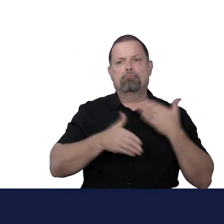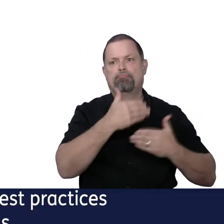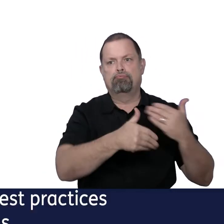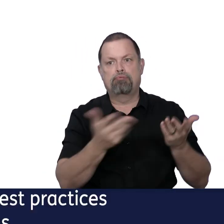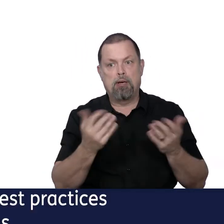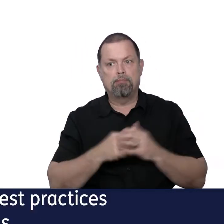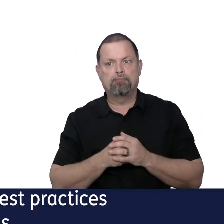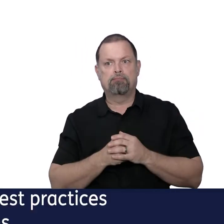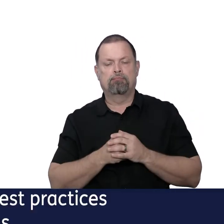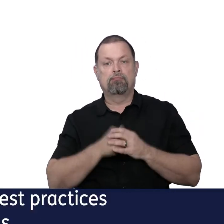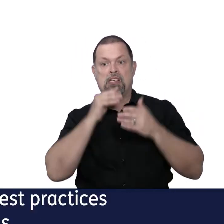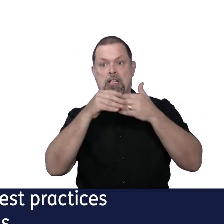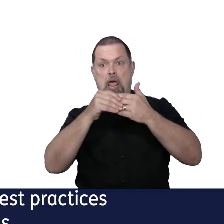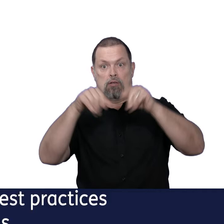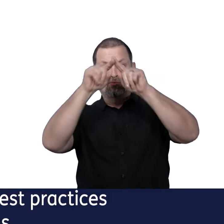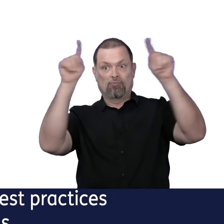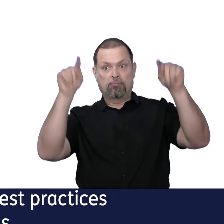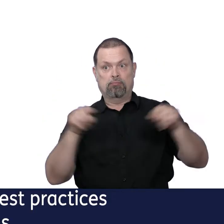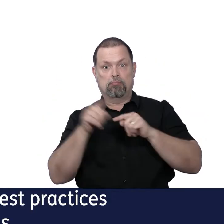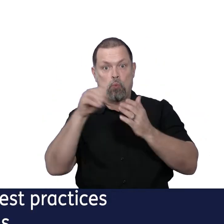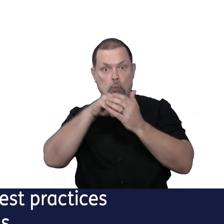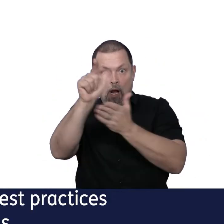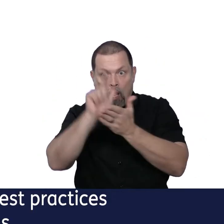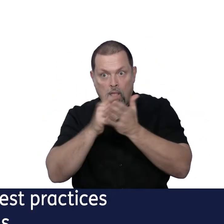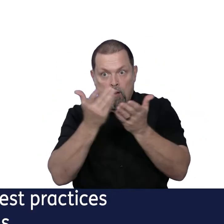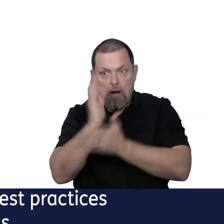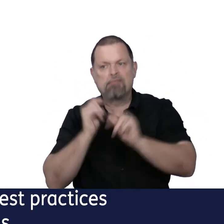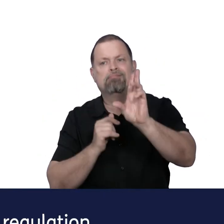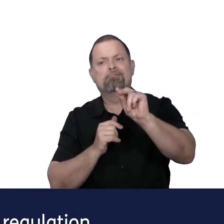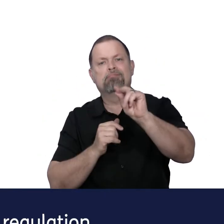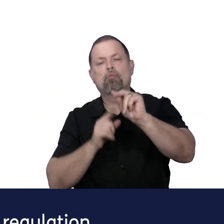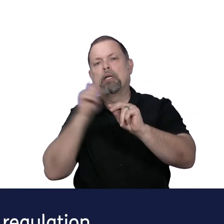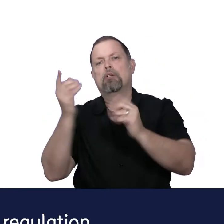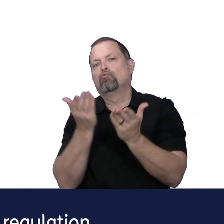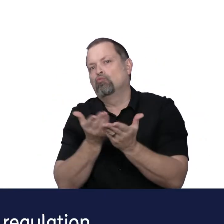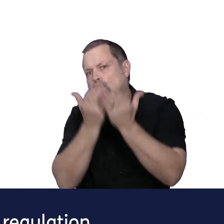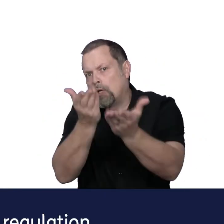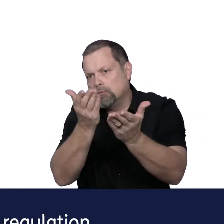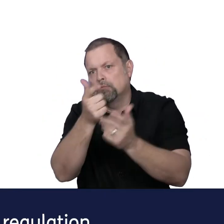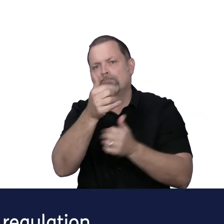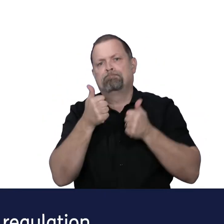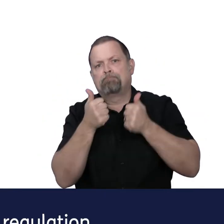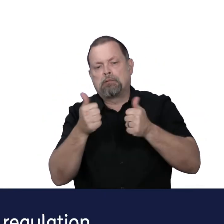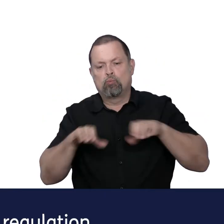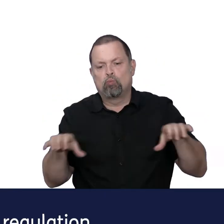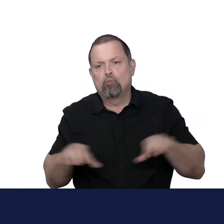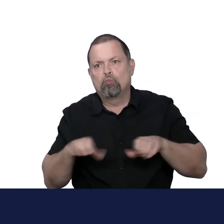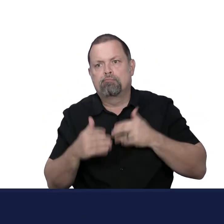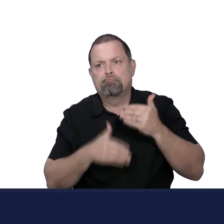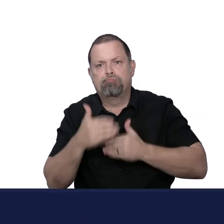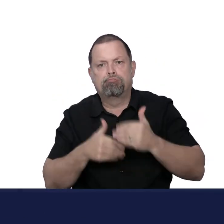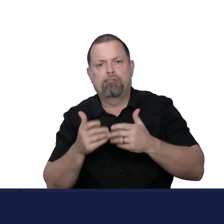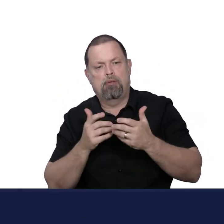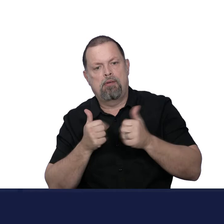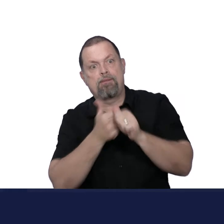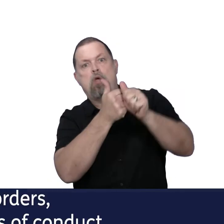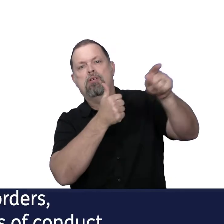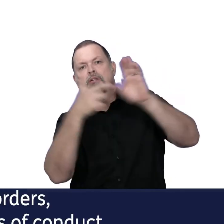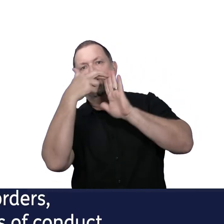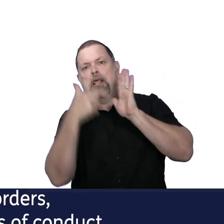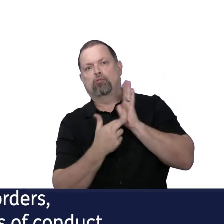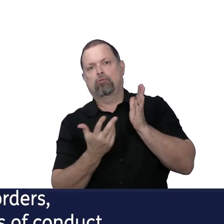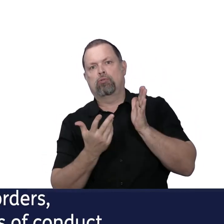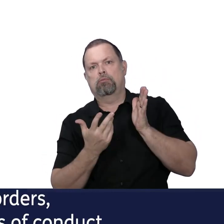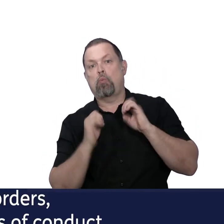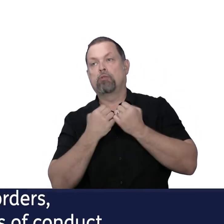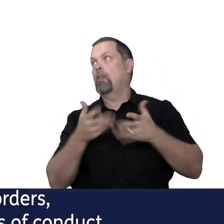rules. Instead, they may describe best practices that organizations may find helpful to follow a regulation.